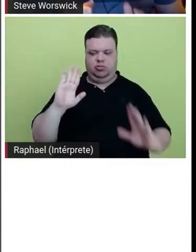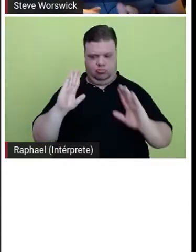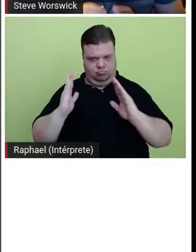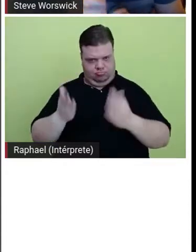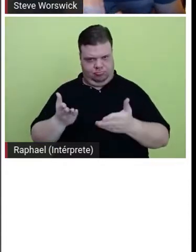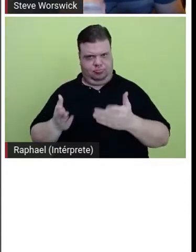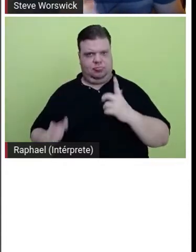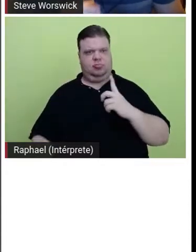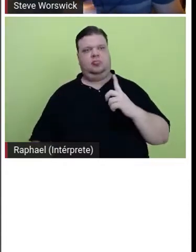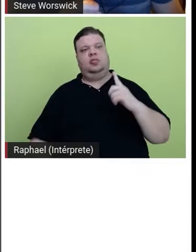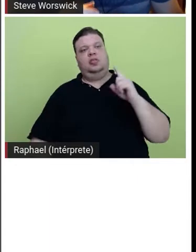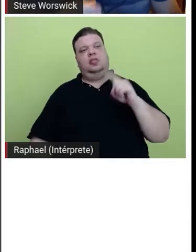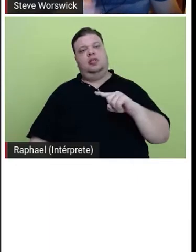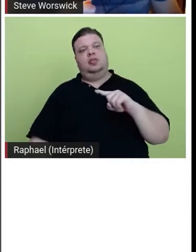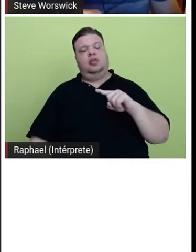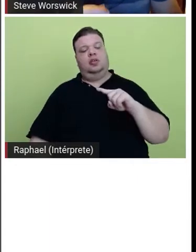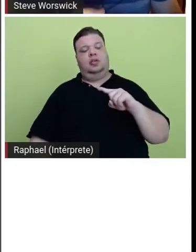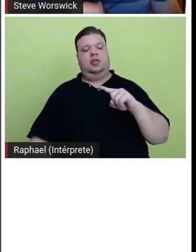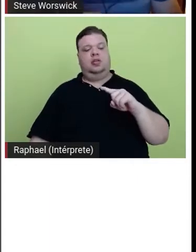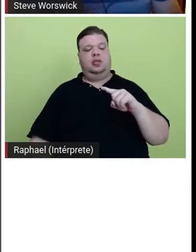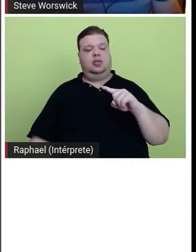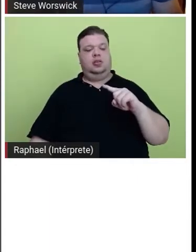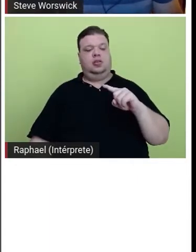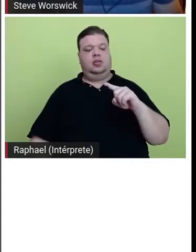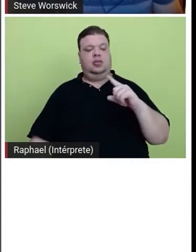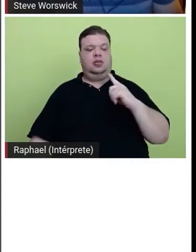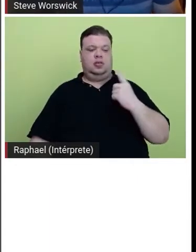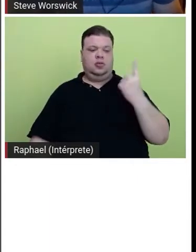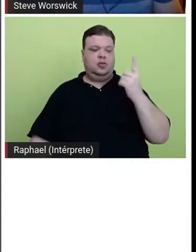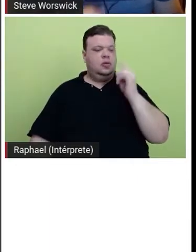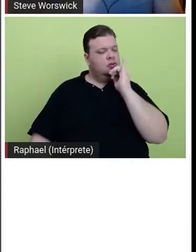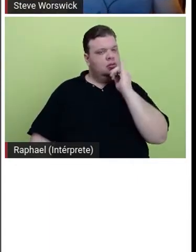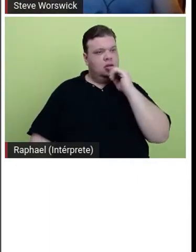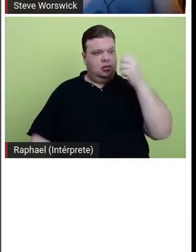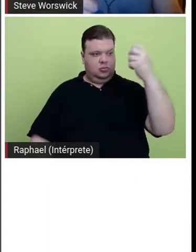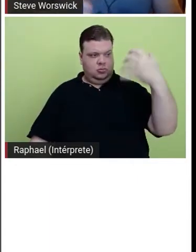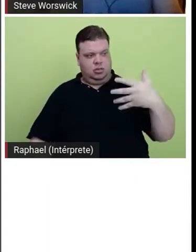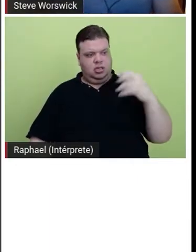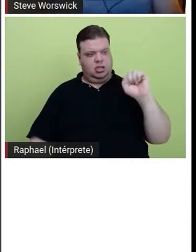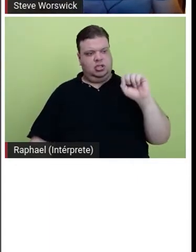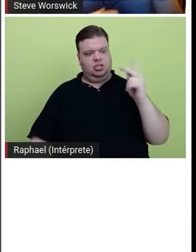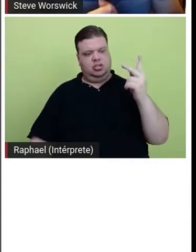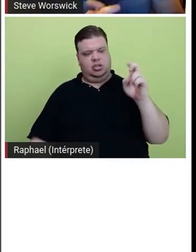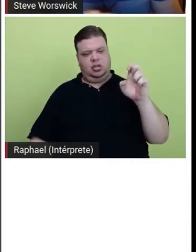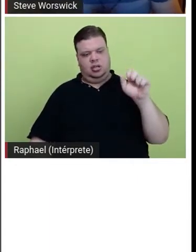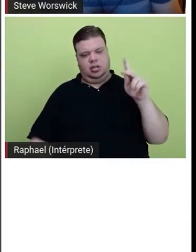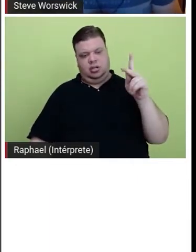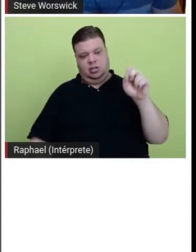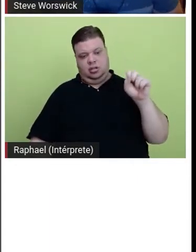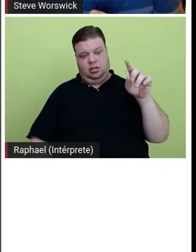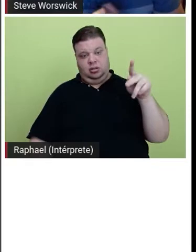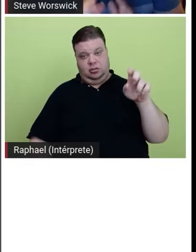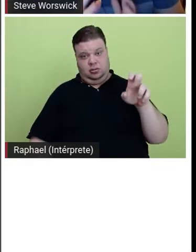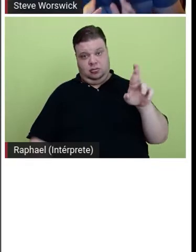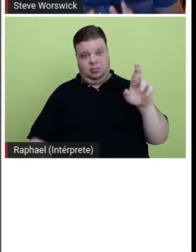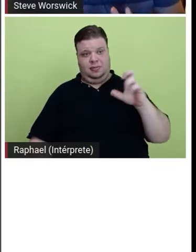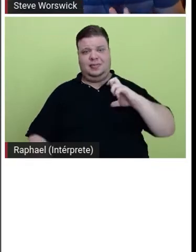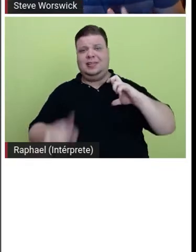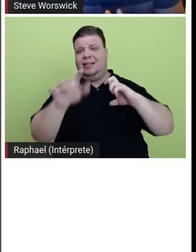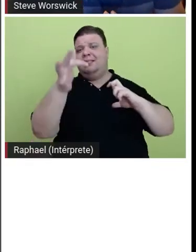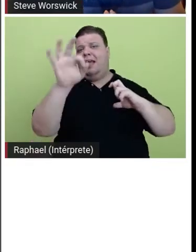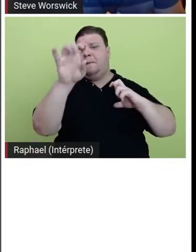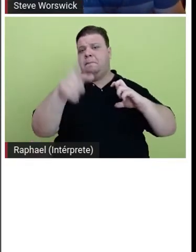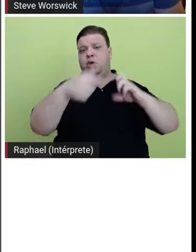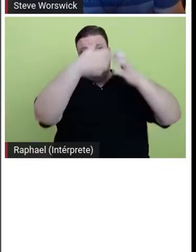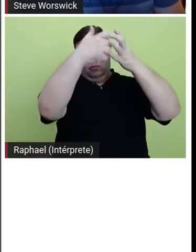it's now kind of like well over 360,000 categories in there and growing each day. I review the